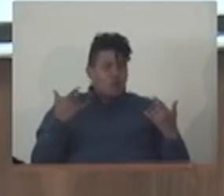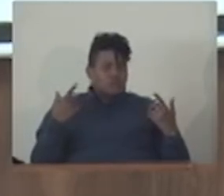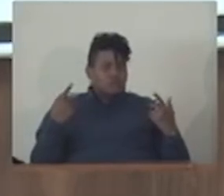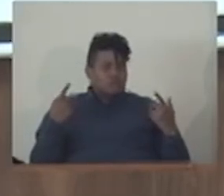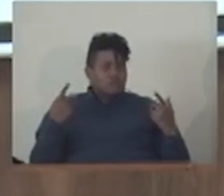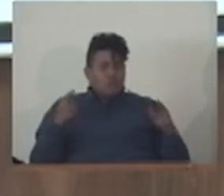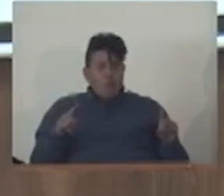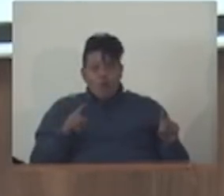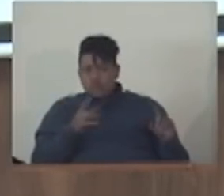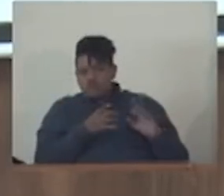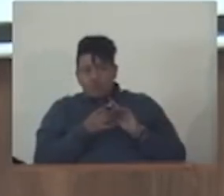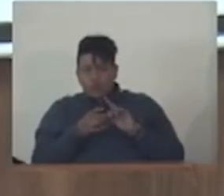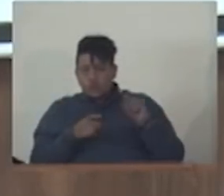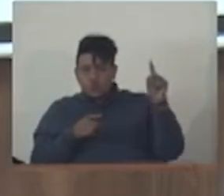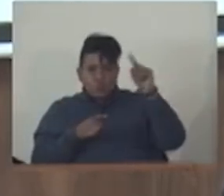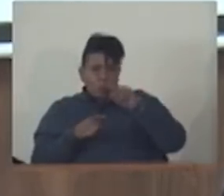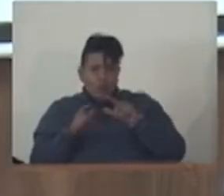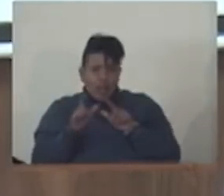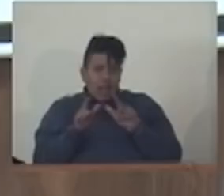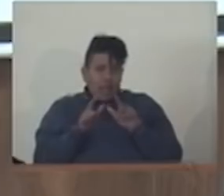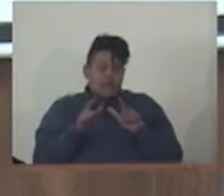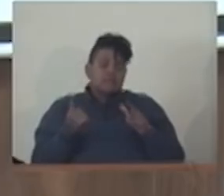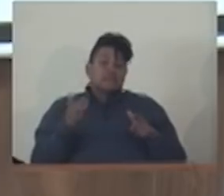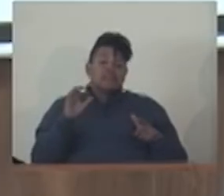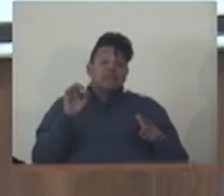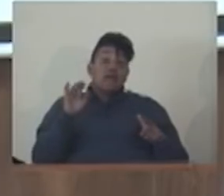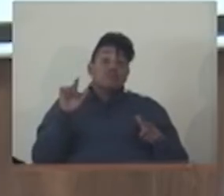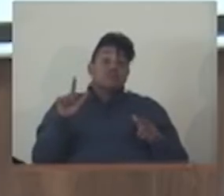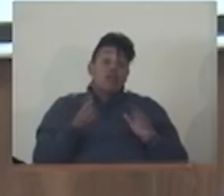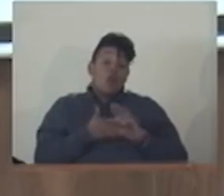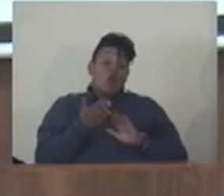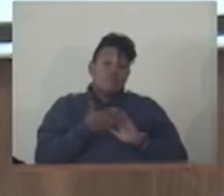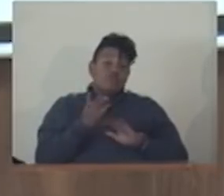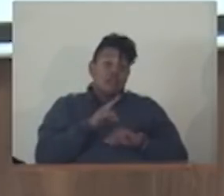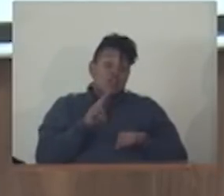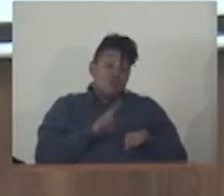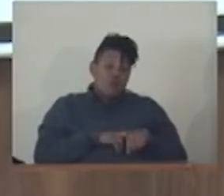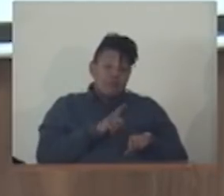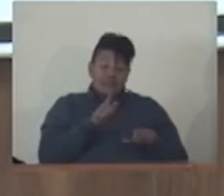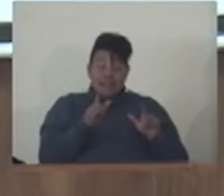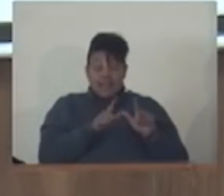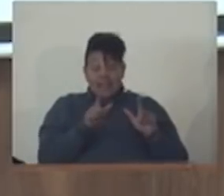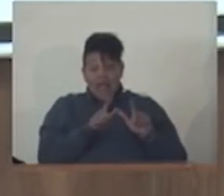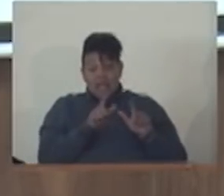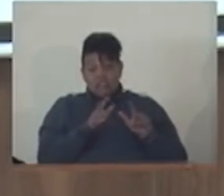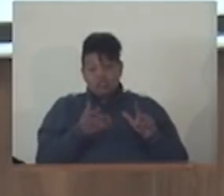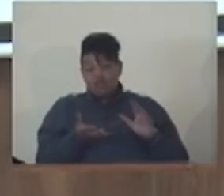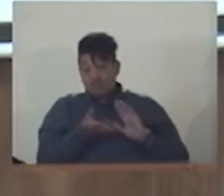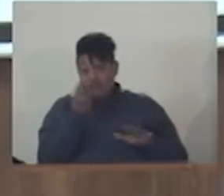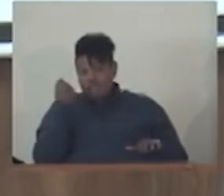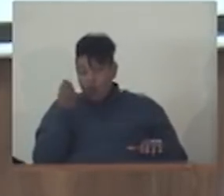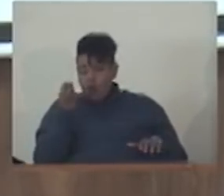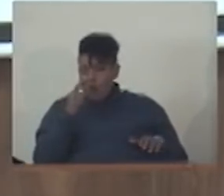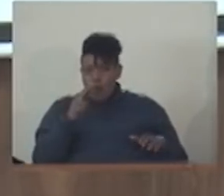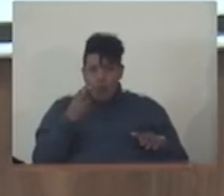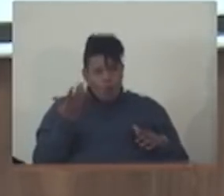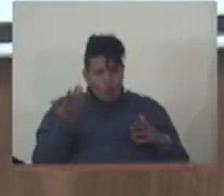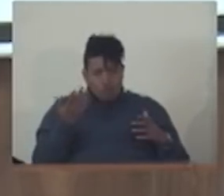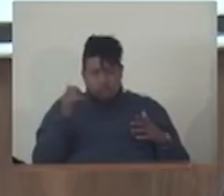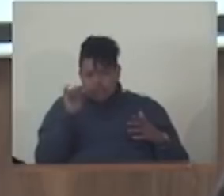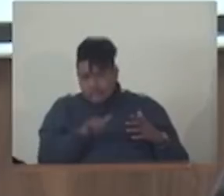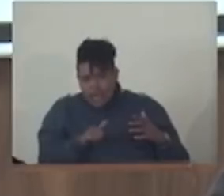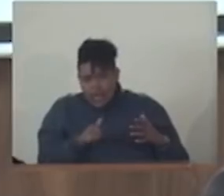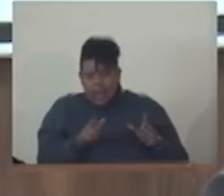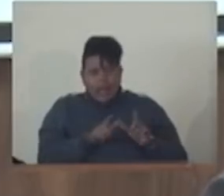and Anti-Corruption Agency, MOCA, and the Integrity Commission are probing the allegations of corruption,